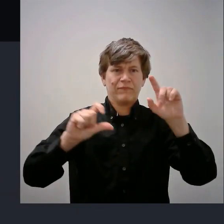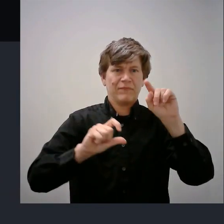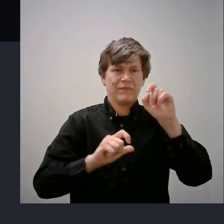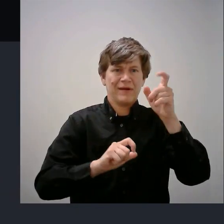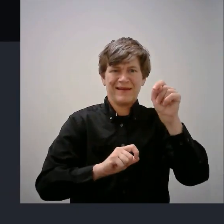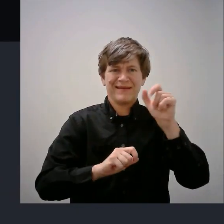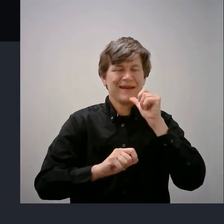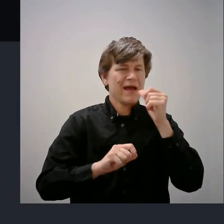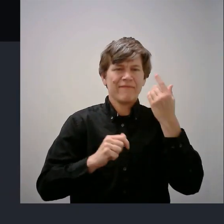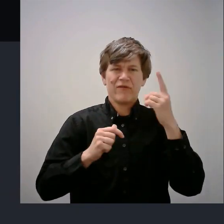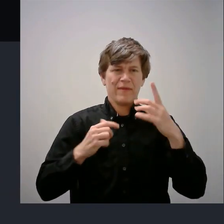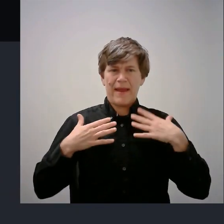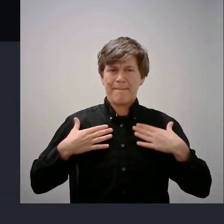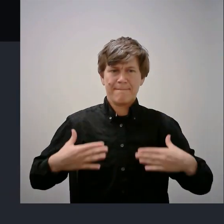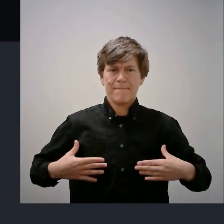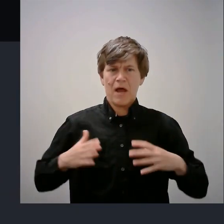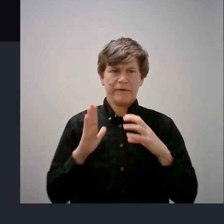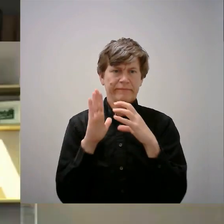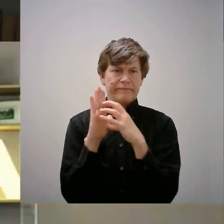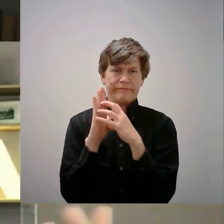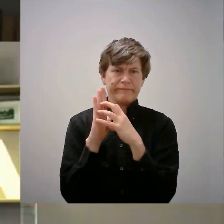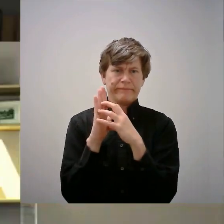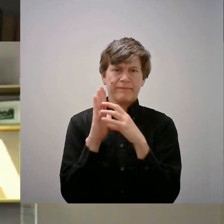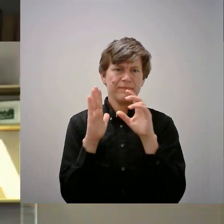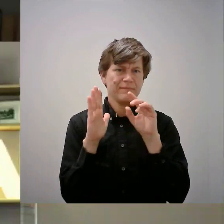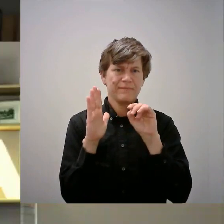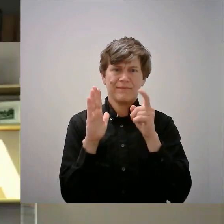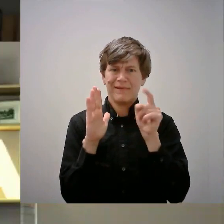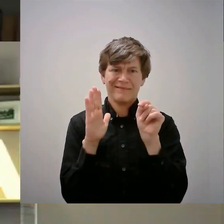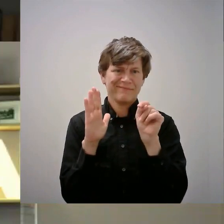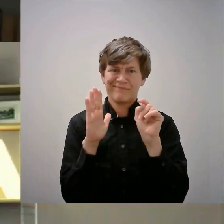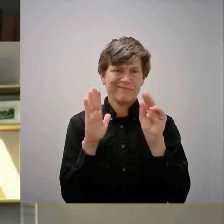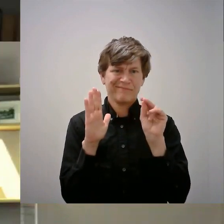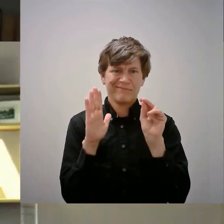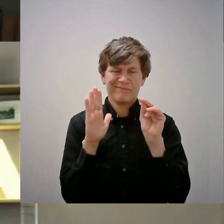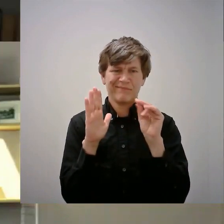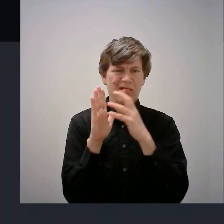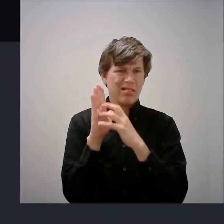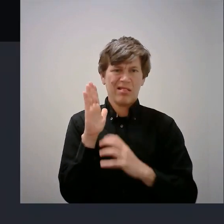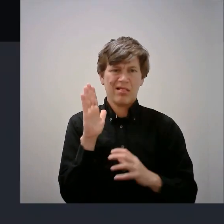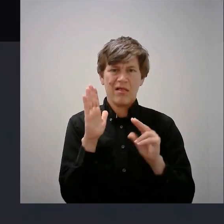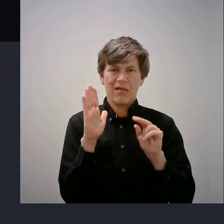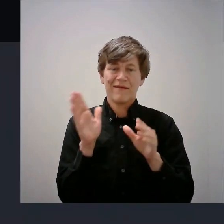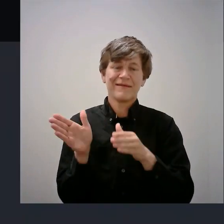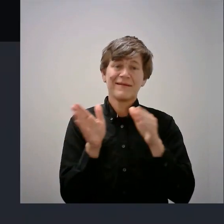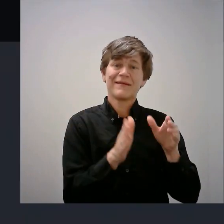one, display typefaces. Have fun, choose whatever you like.